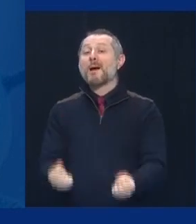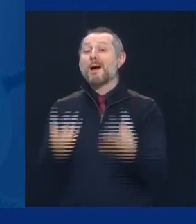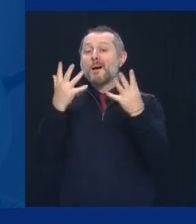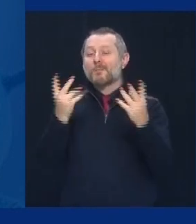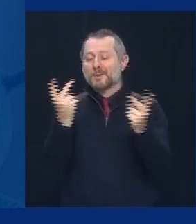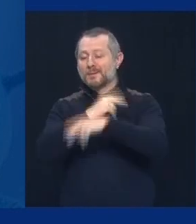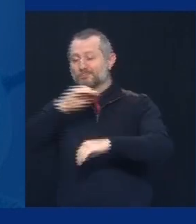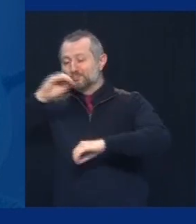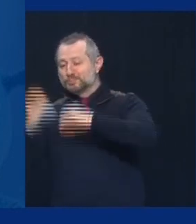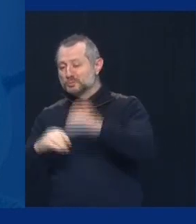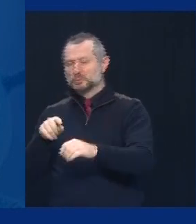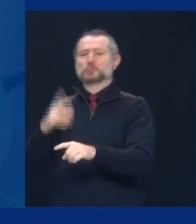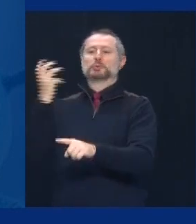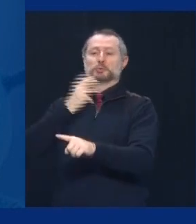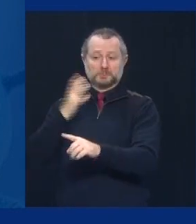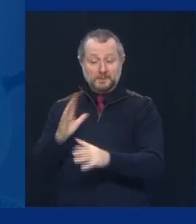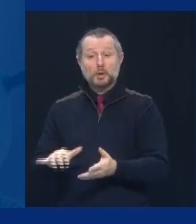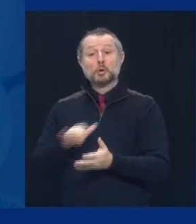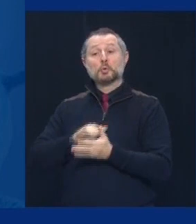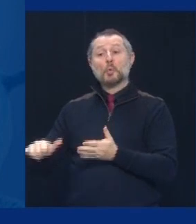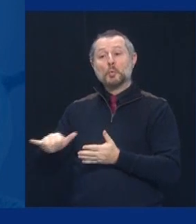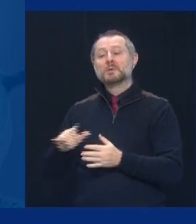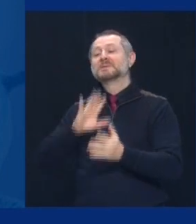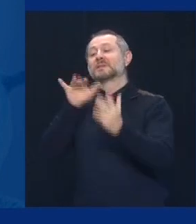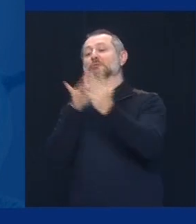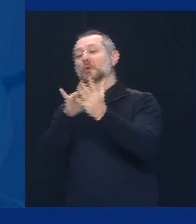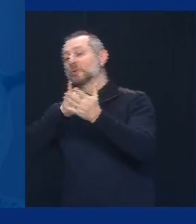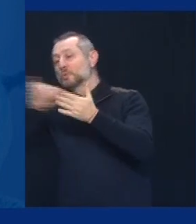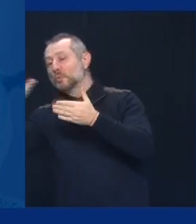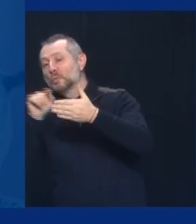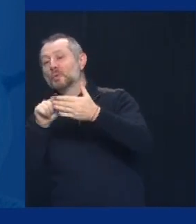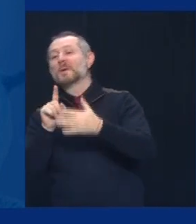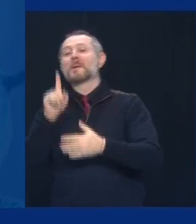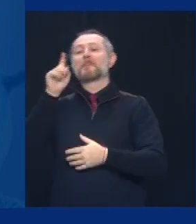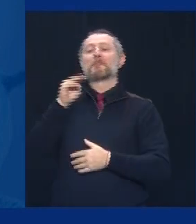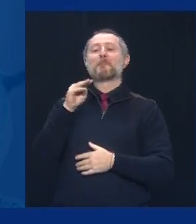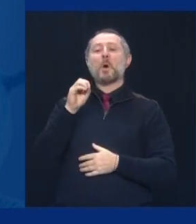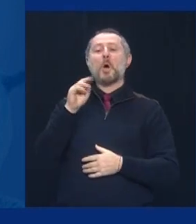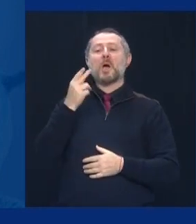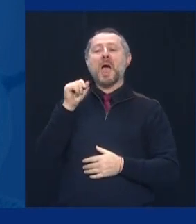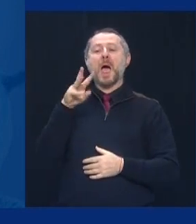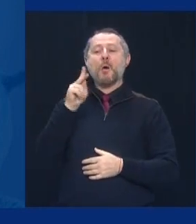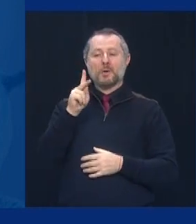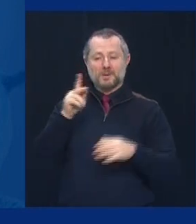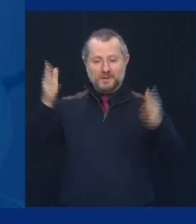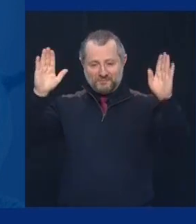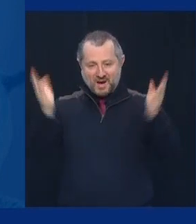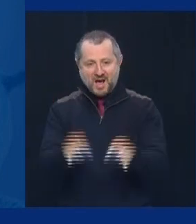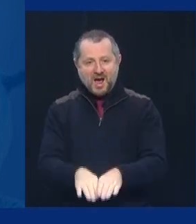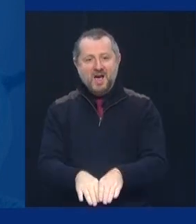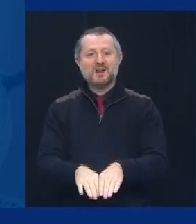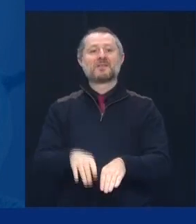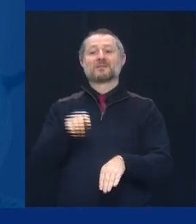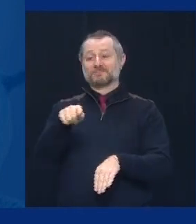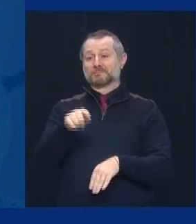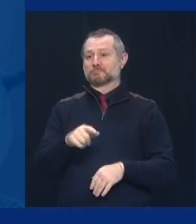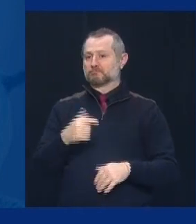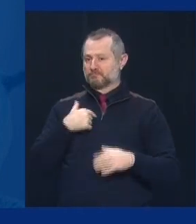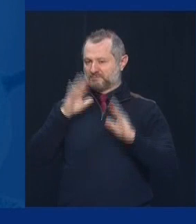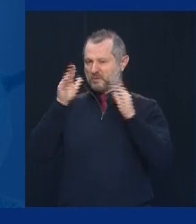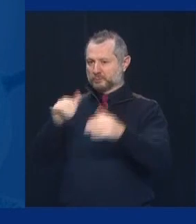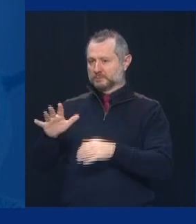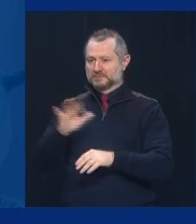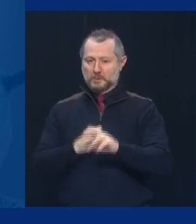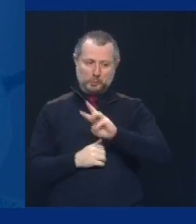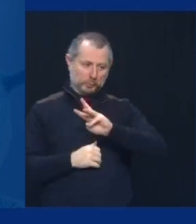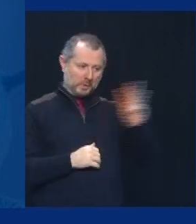Then Western New York, Central New York, Mohawk Valley. Western New York, which we've been focusing on for quite some